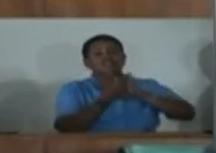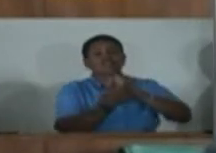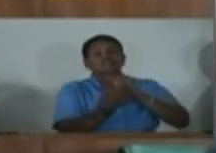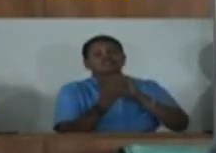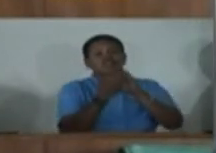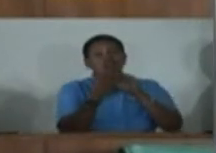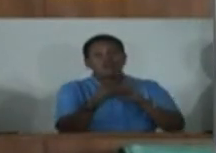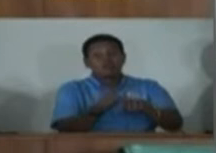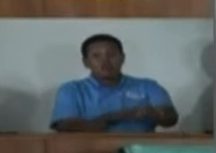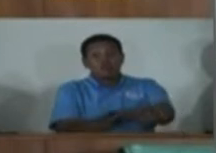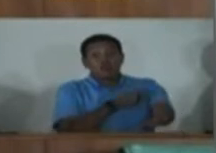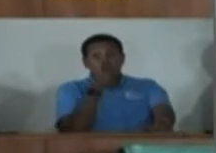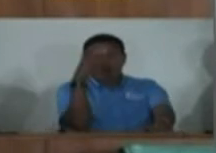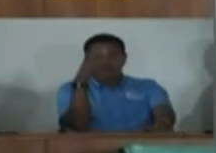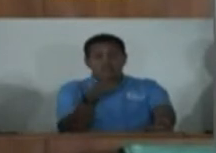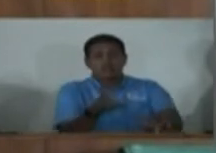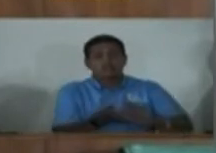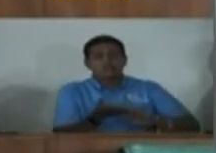been long in gestation.